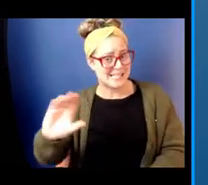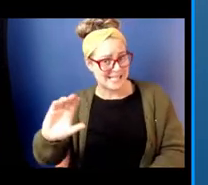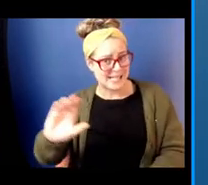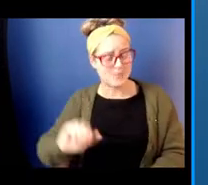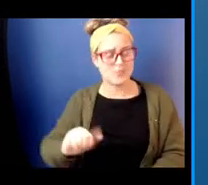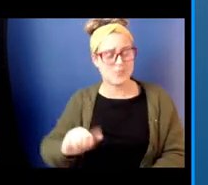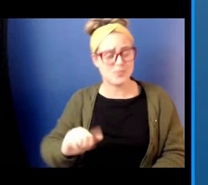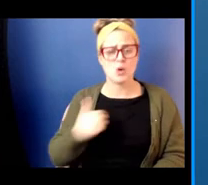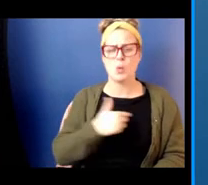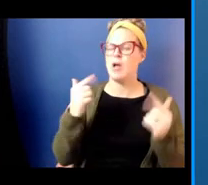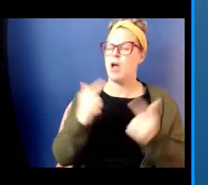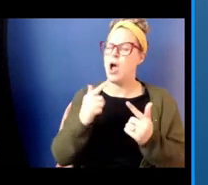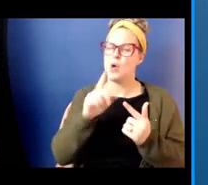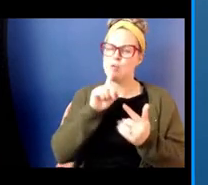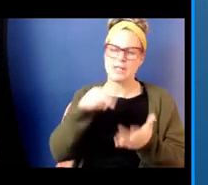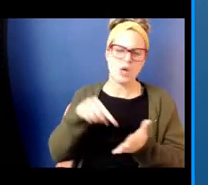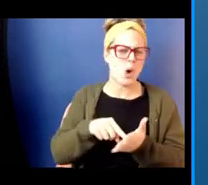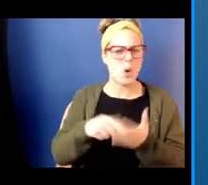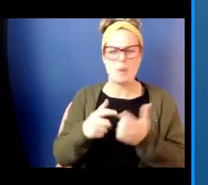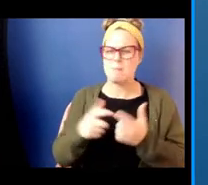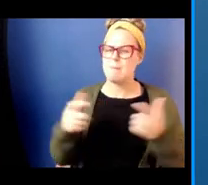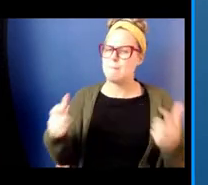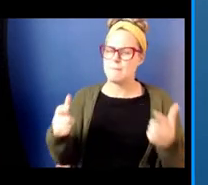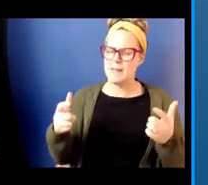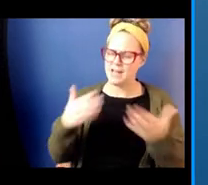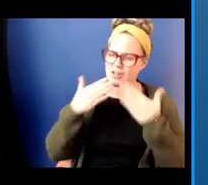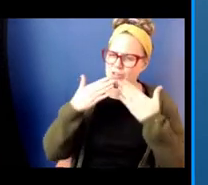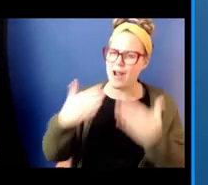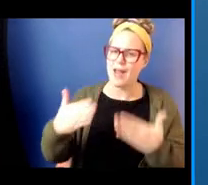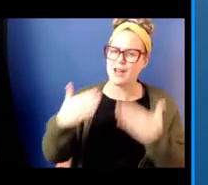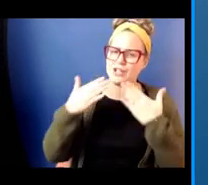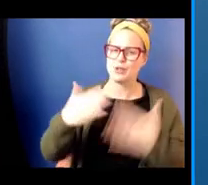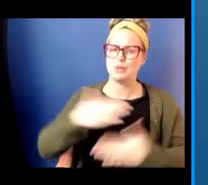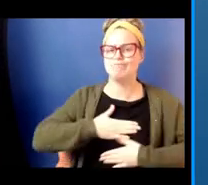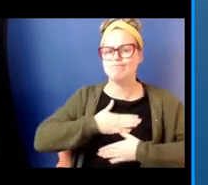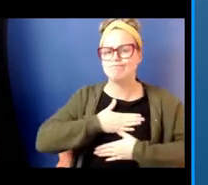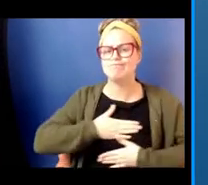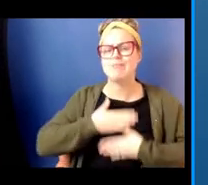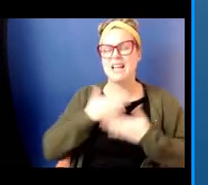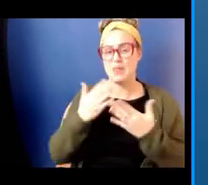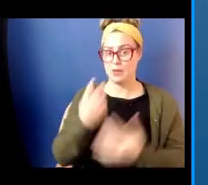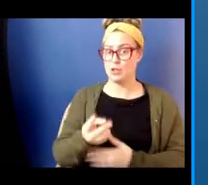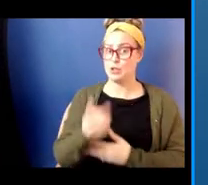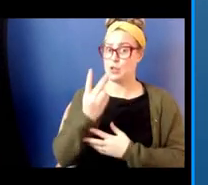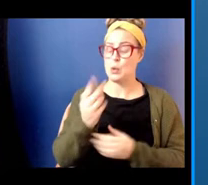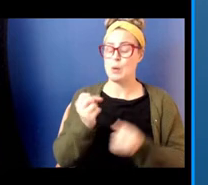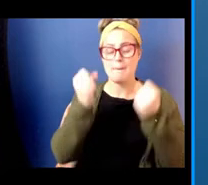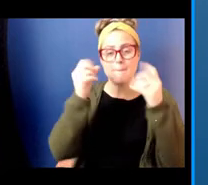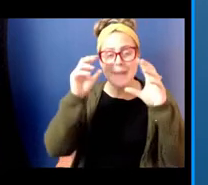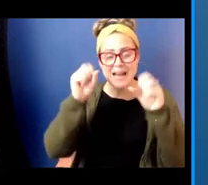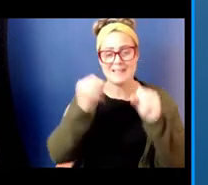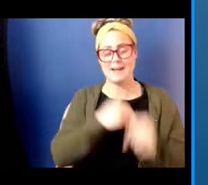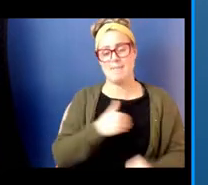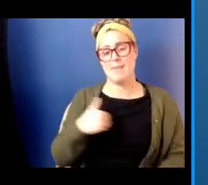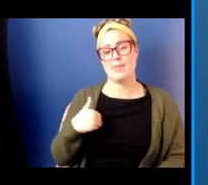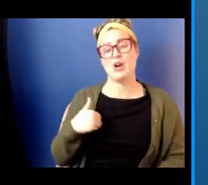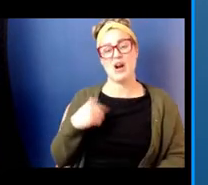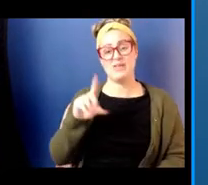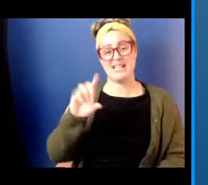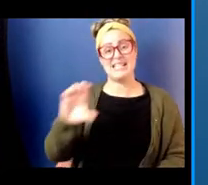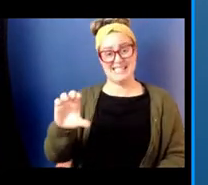to these two amazing members of the DNC and our co-chairs of the rules and bylaws committee